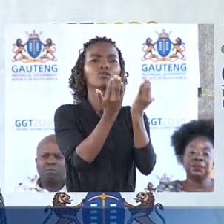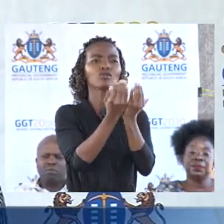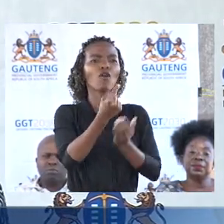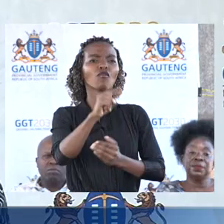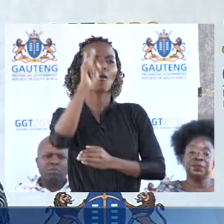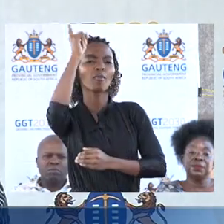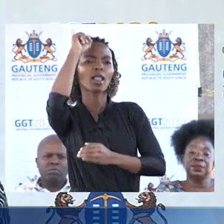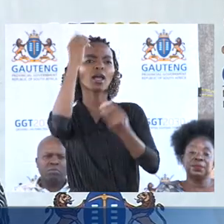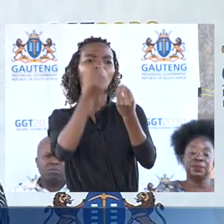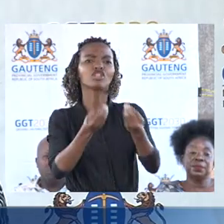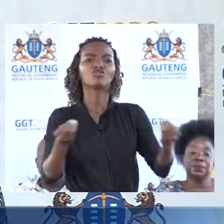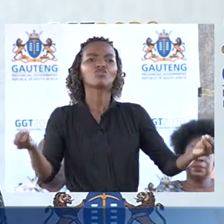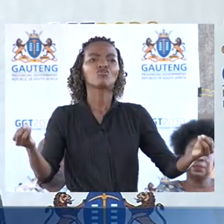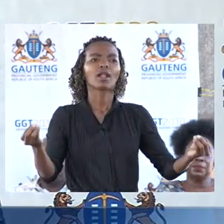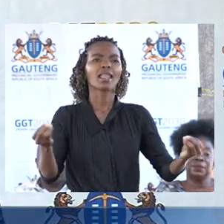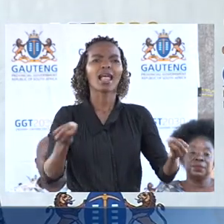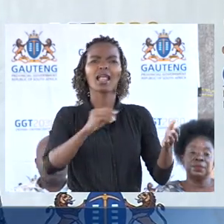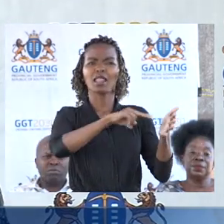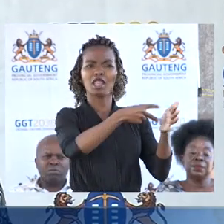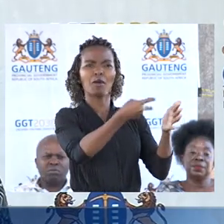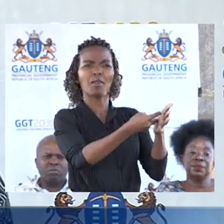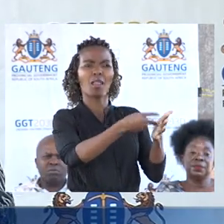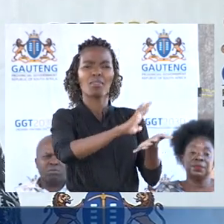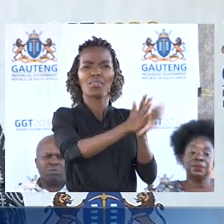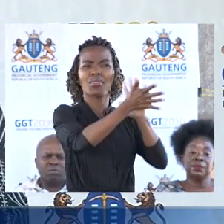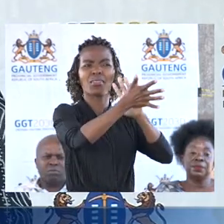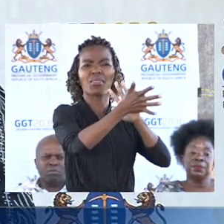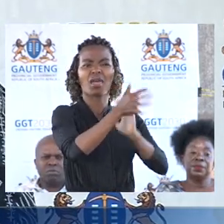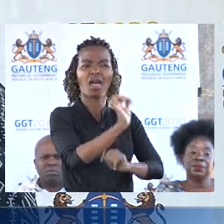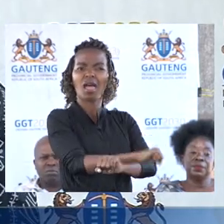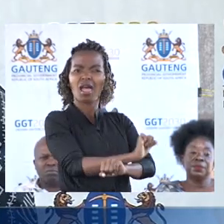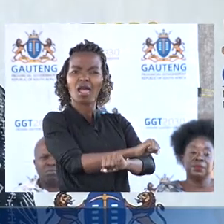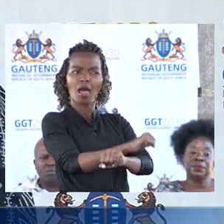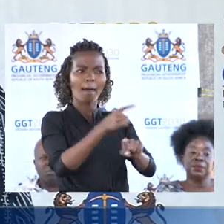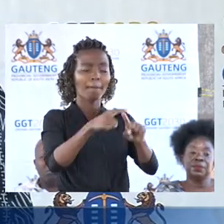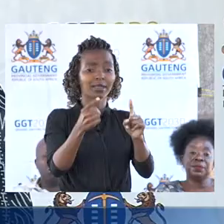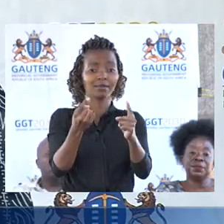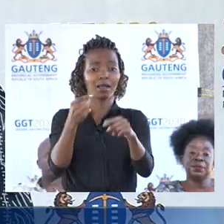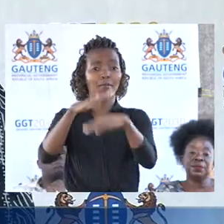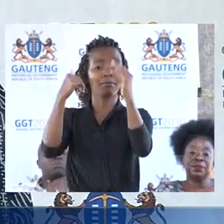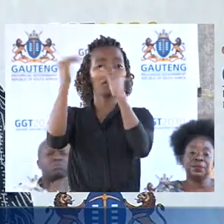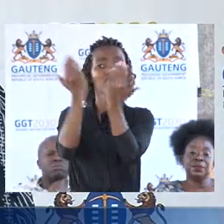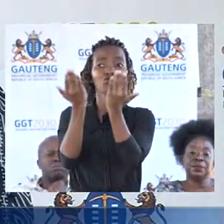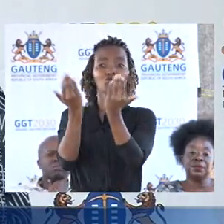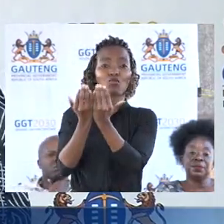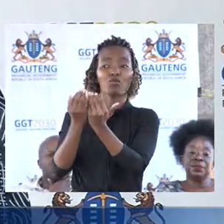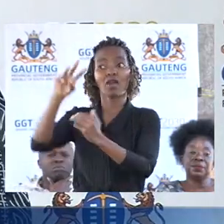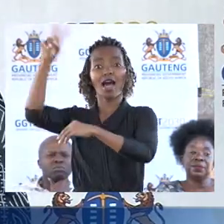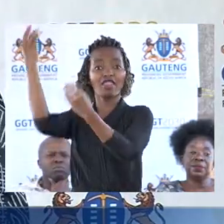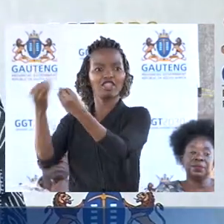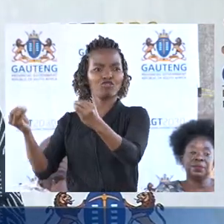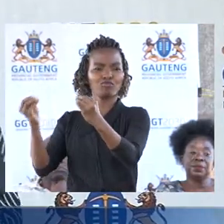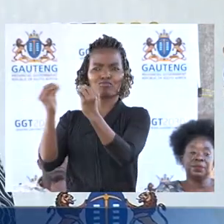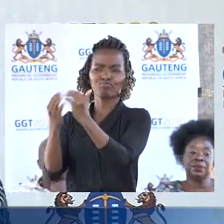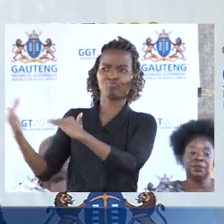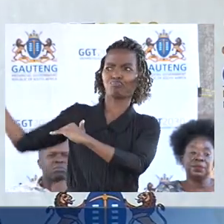children, the arrangement must be clumsy. But when we build school for other children, the arrangement must be top class.